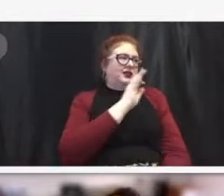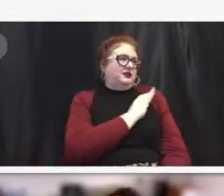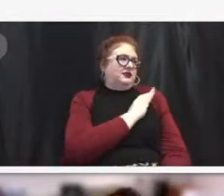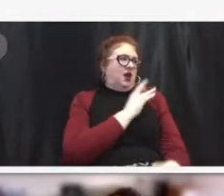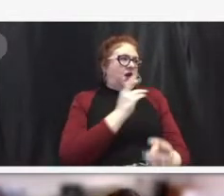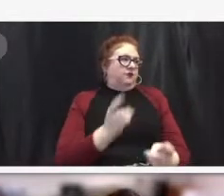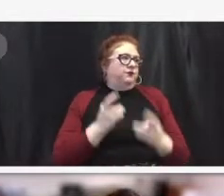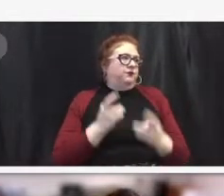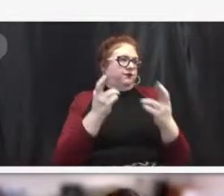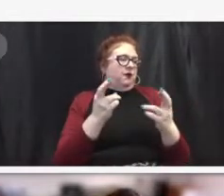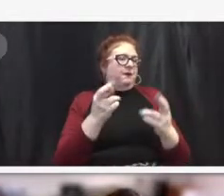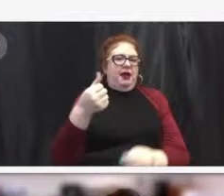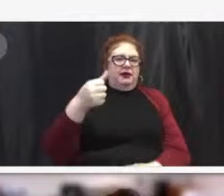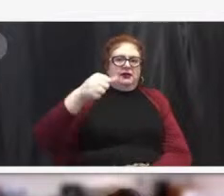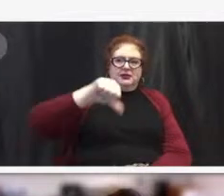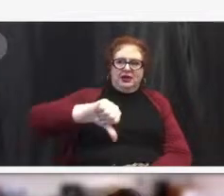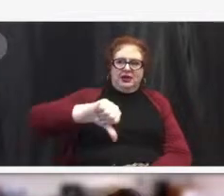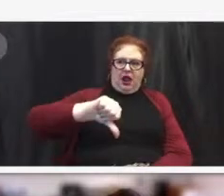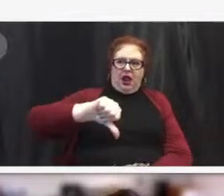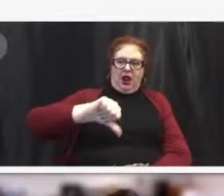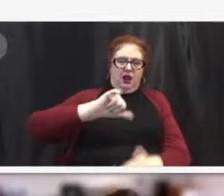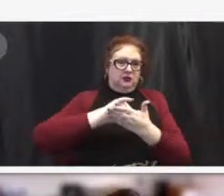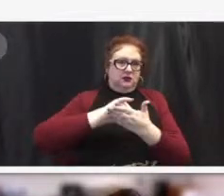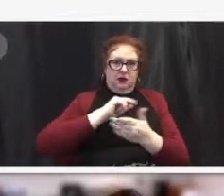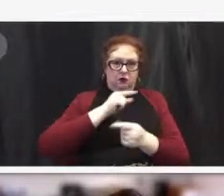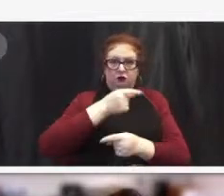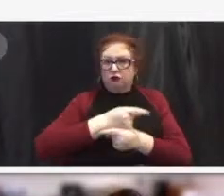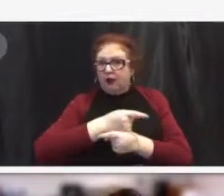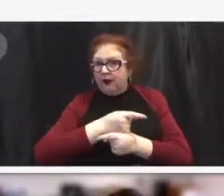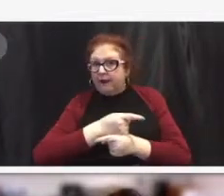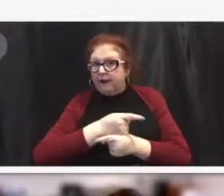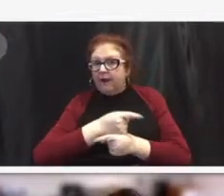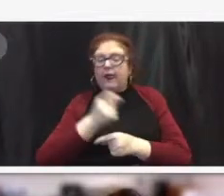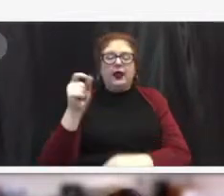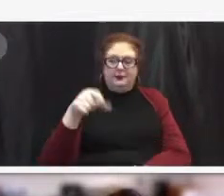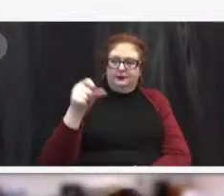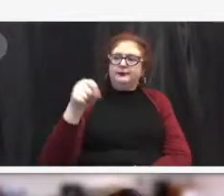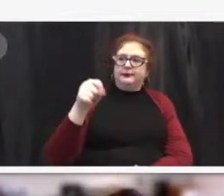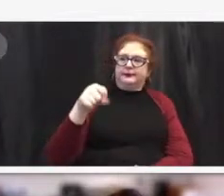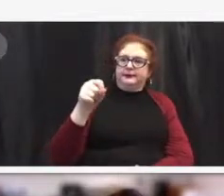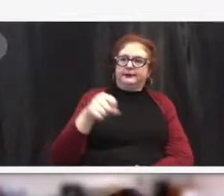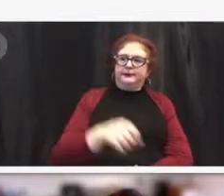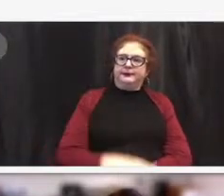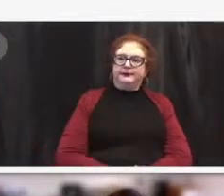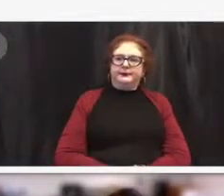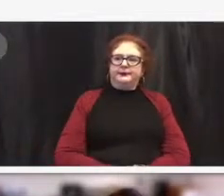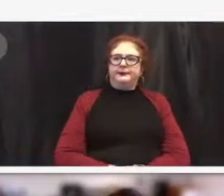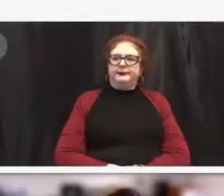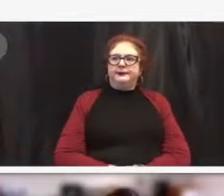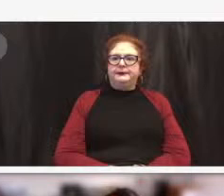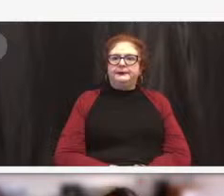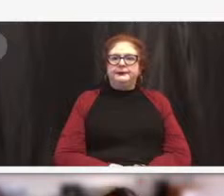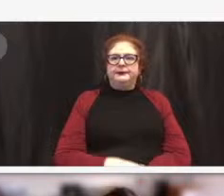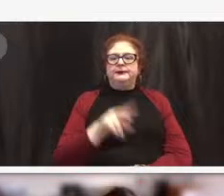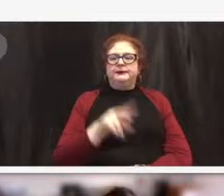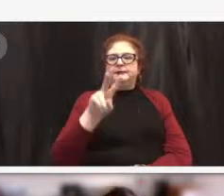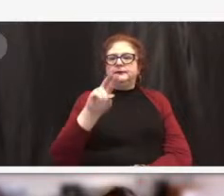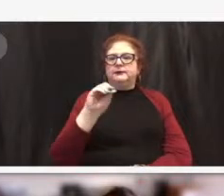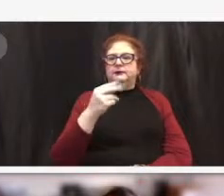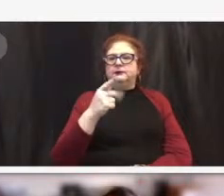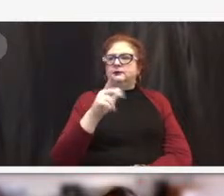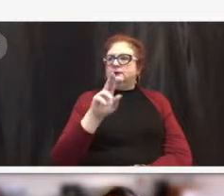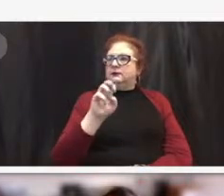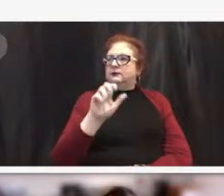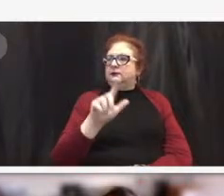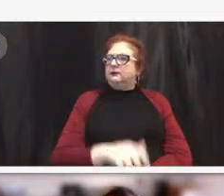recommended denying this. Did I hear that correctly? Okay, thank you. Commissioner Butler, go